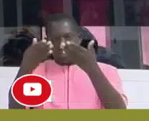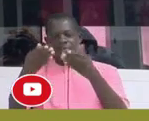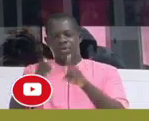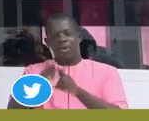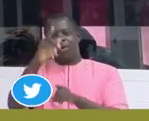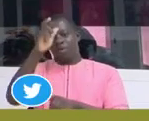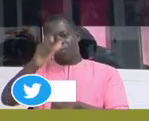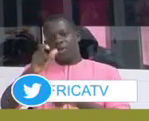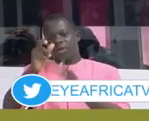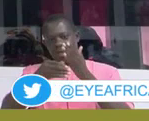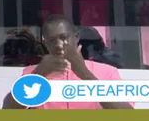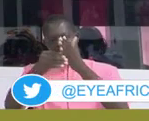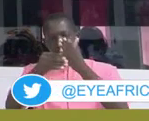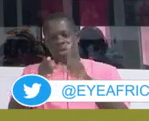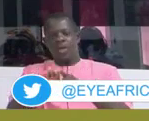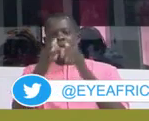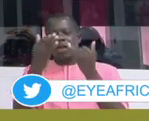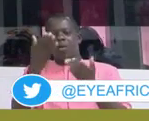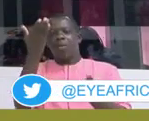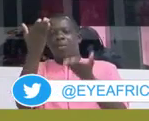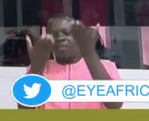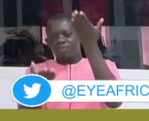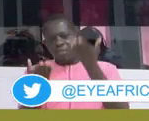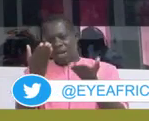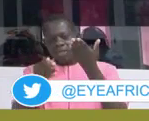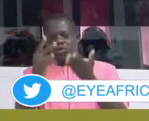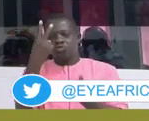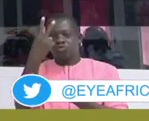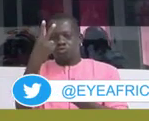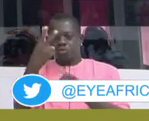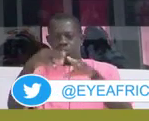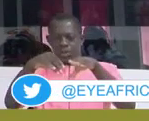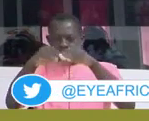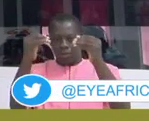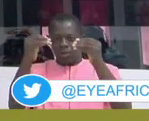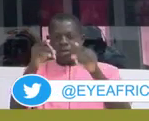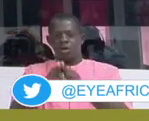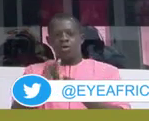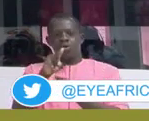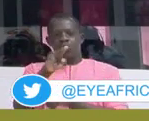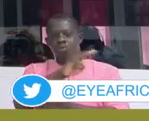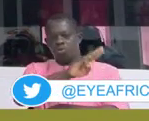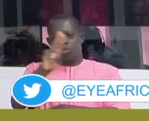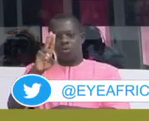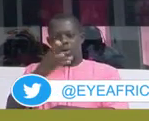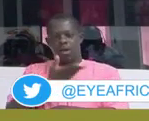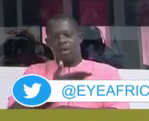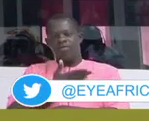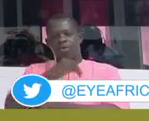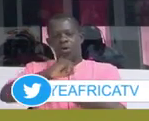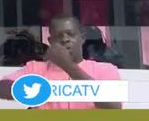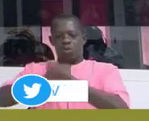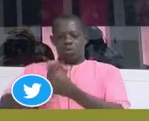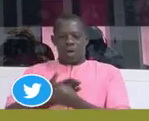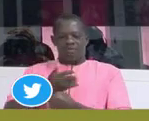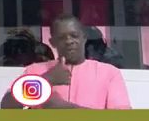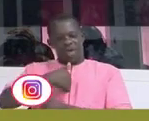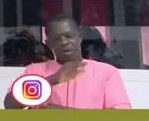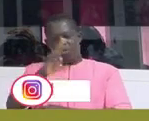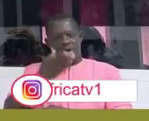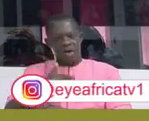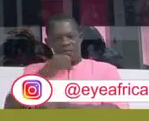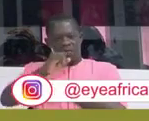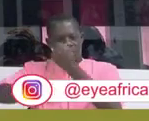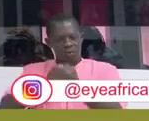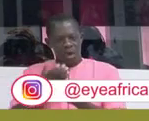people,00,000 to alkalos people. I said to him, the remaining 2,000. I am